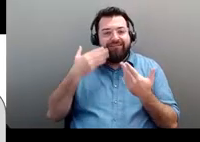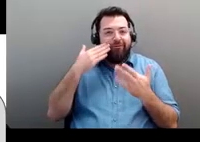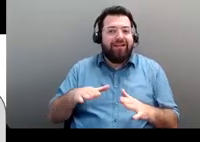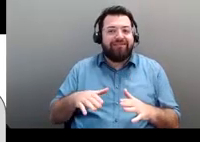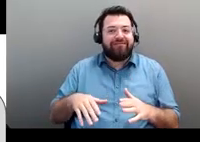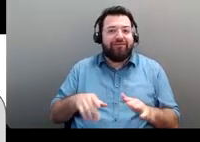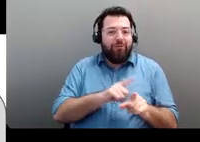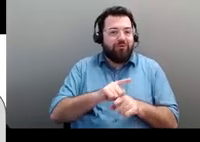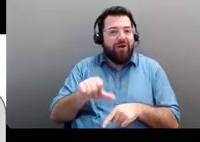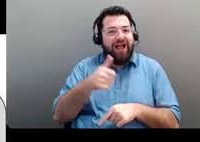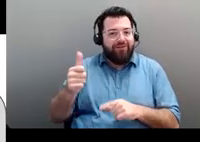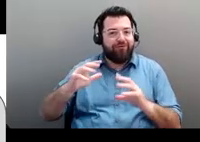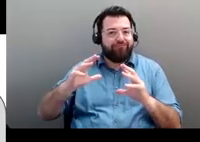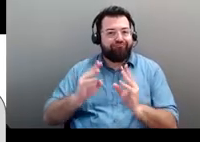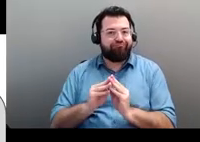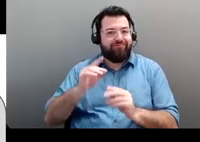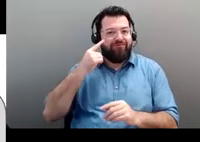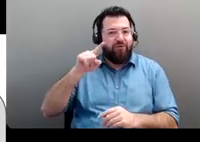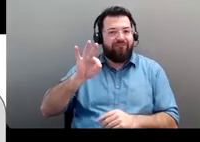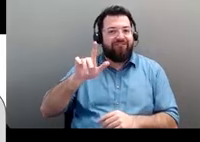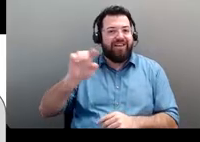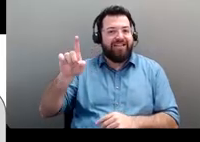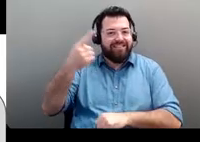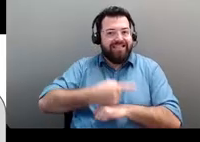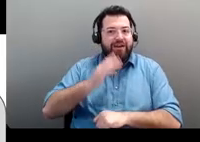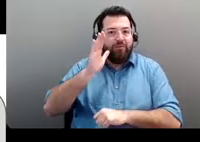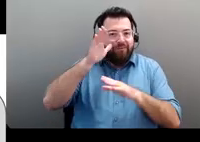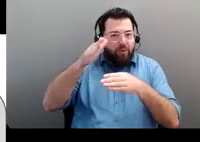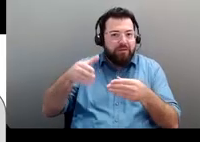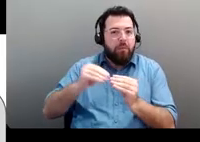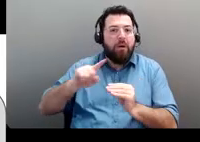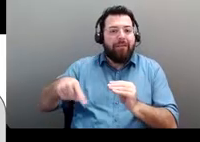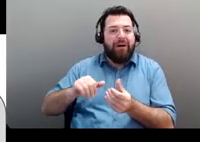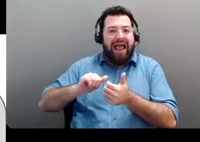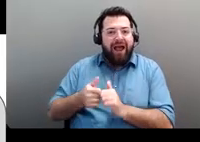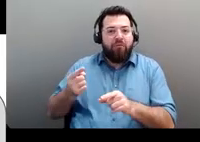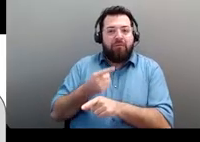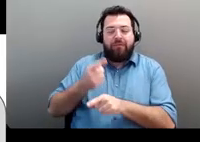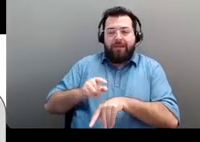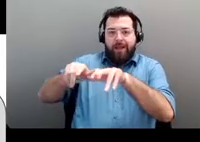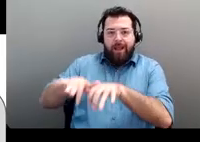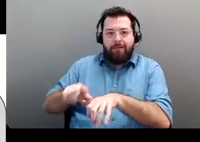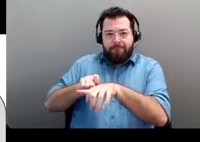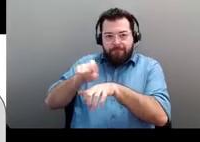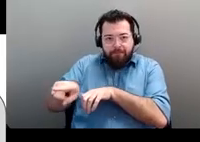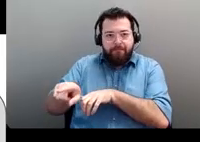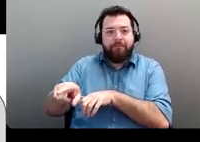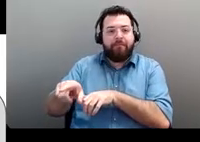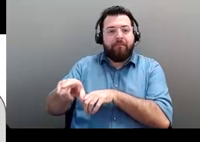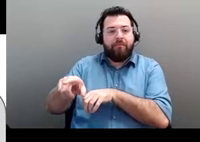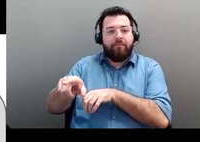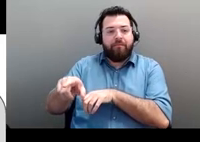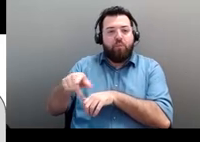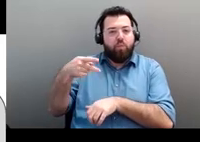there's other flex stage sessions that focus more exclusively on prompting, but we'll talk about what I think are good